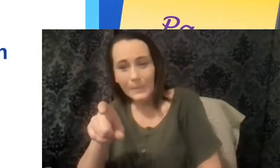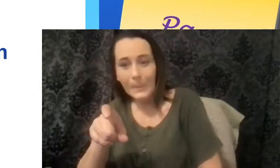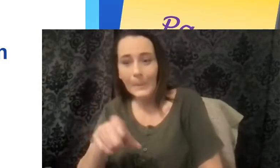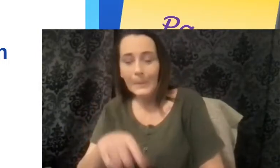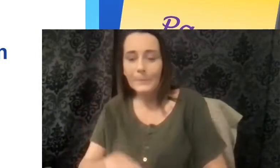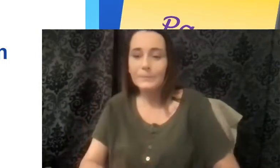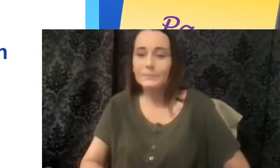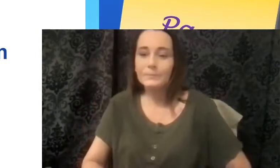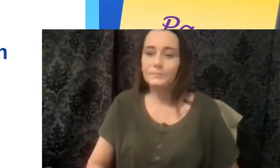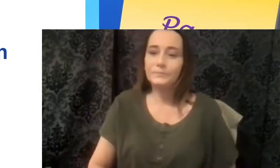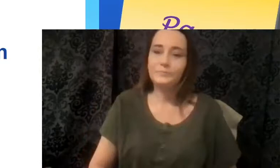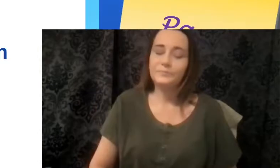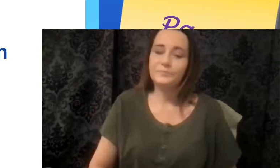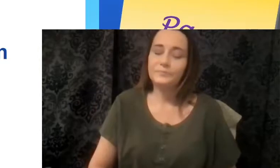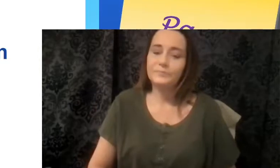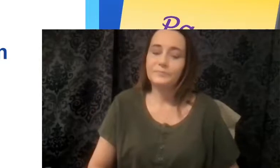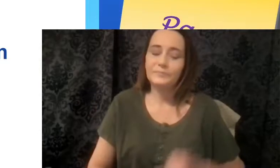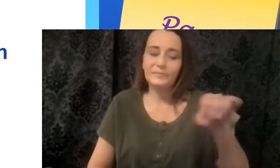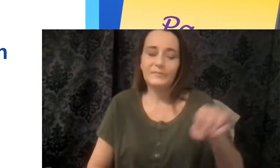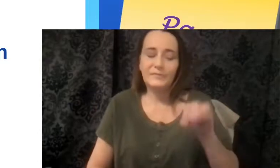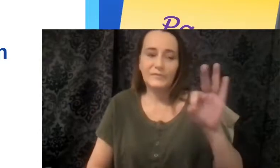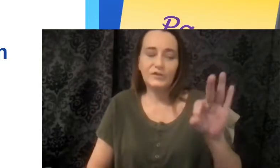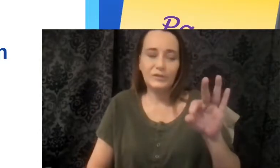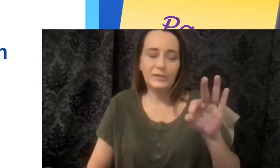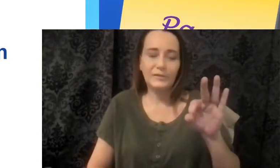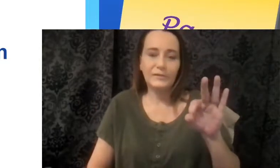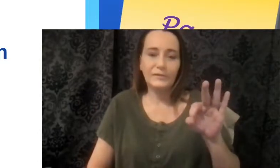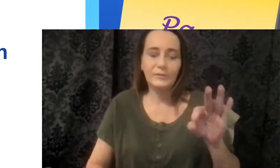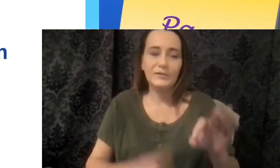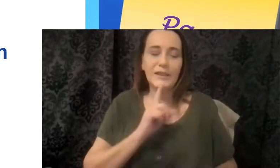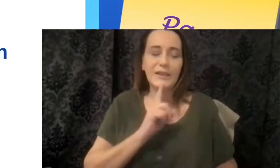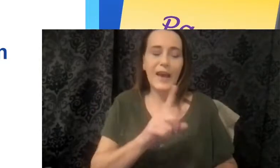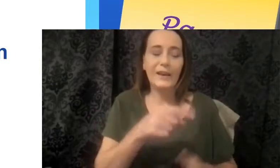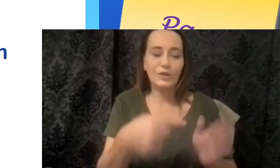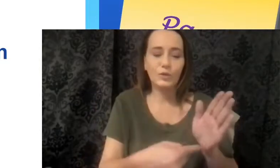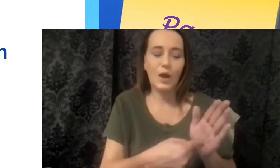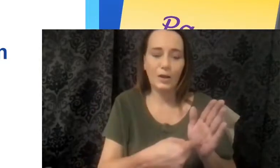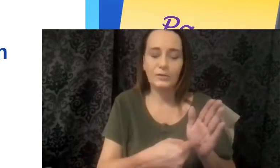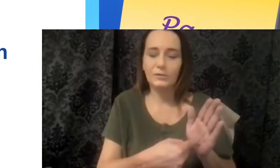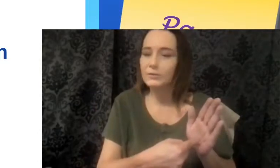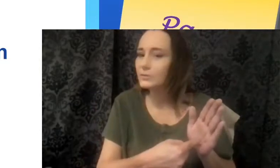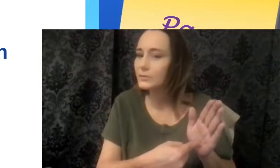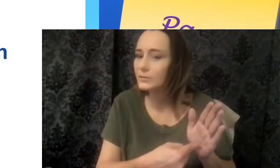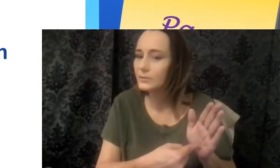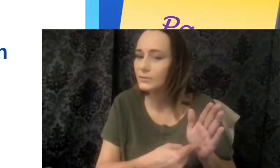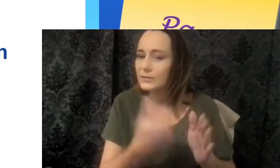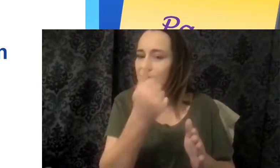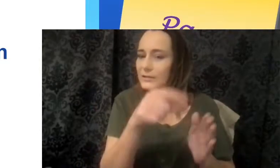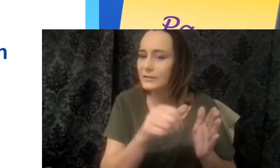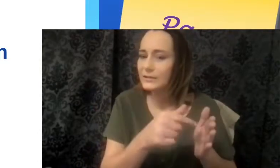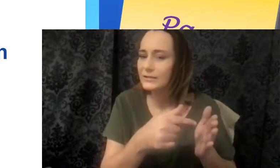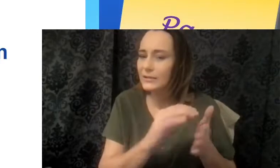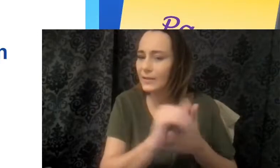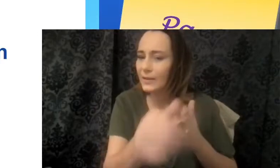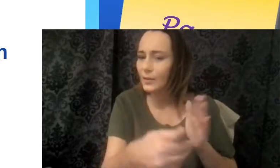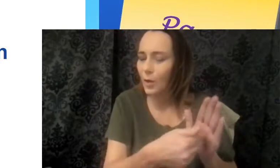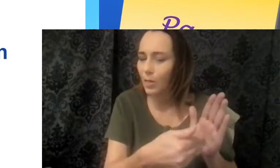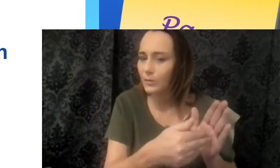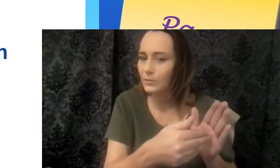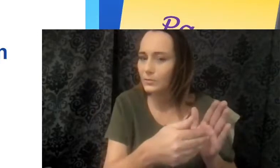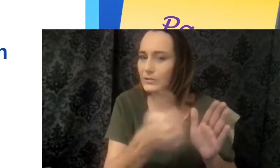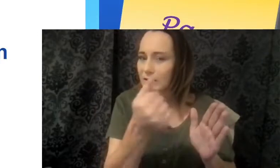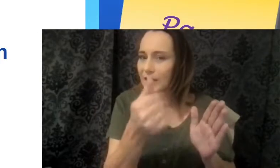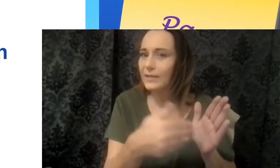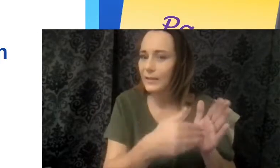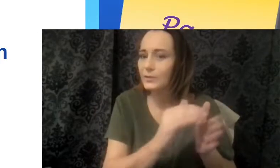Yeah, it's about, the actual cost is about $10,000. Yeah, so that was the cost. So obviously, you know, that's what would be